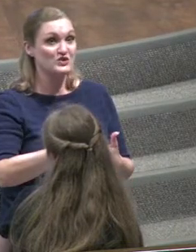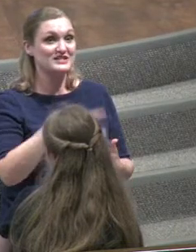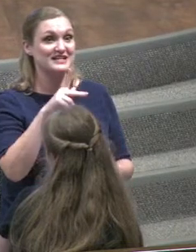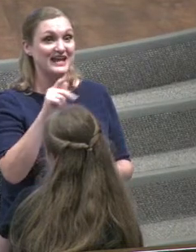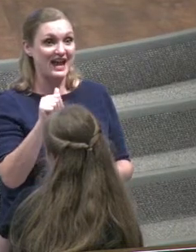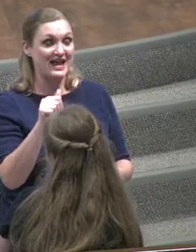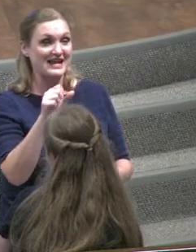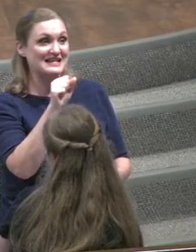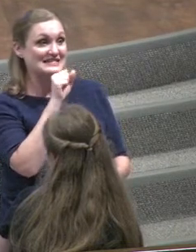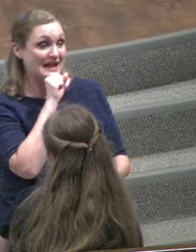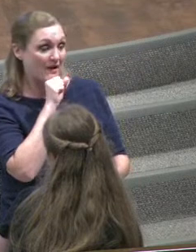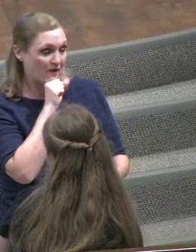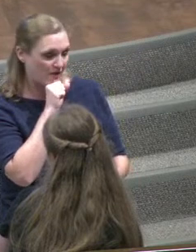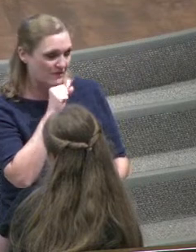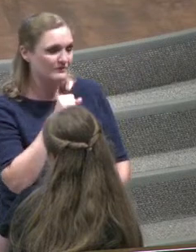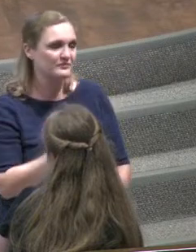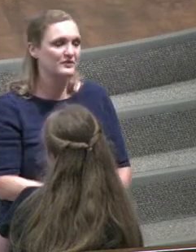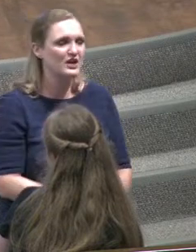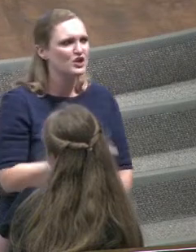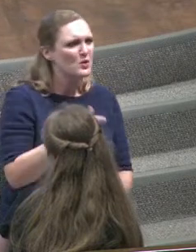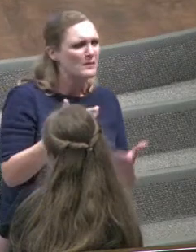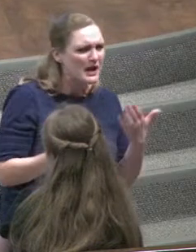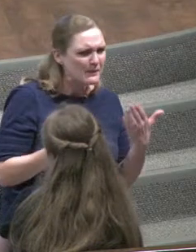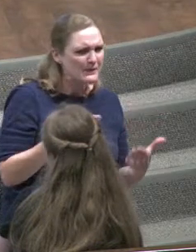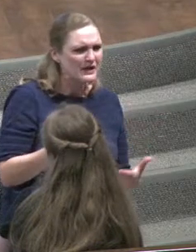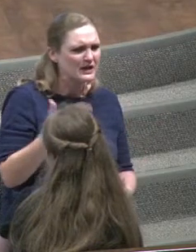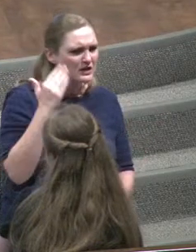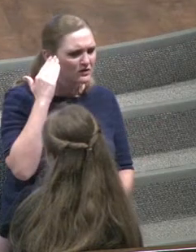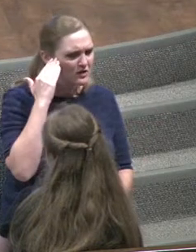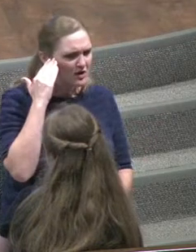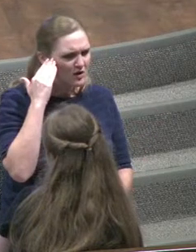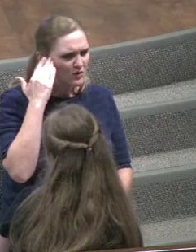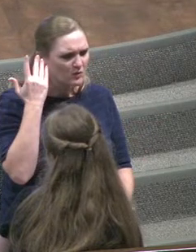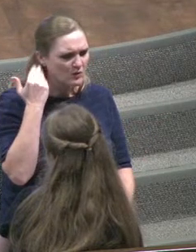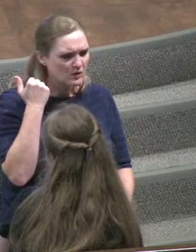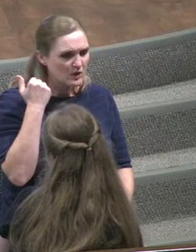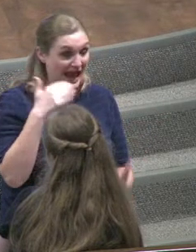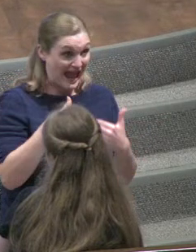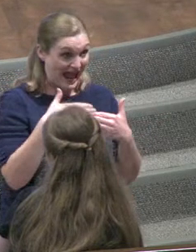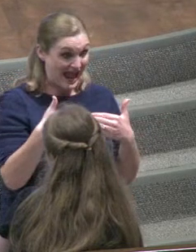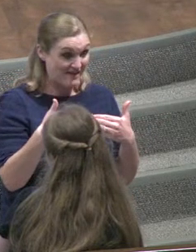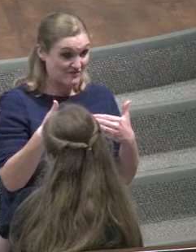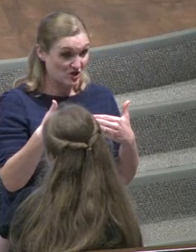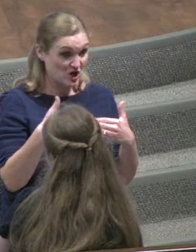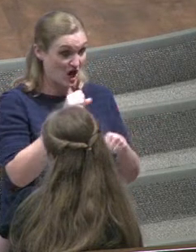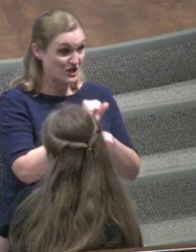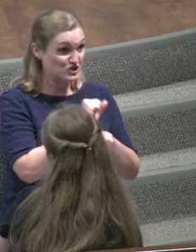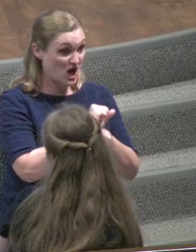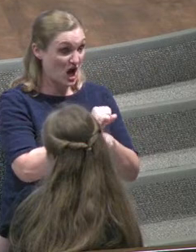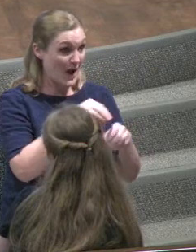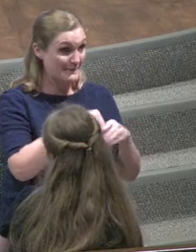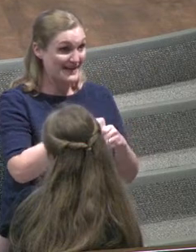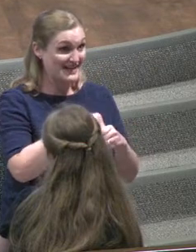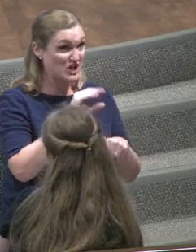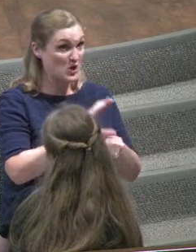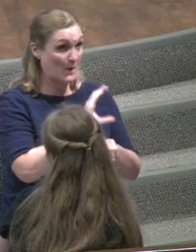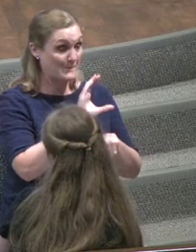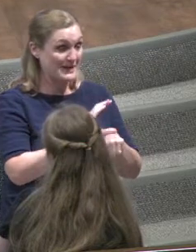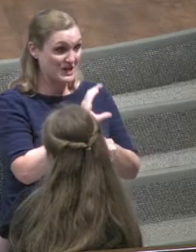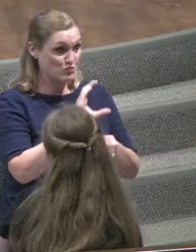Sarah. You may or may not know that after a career in IT and